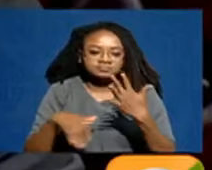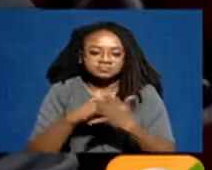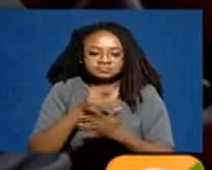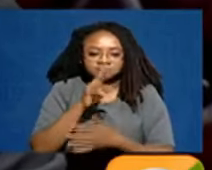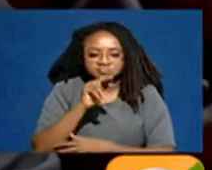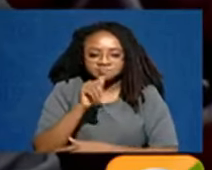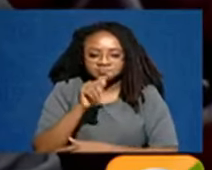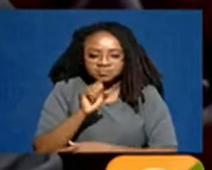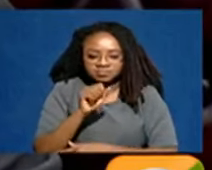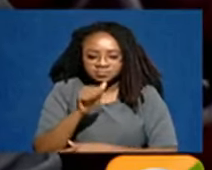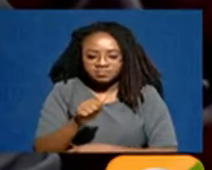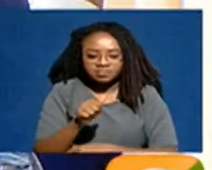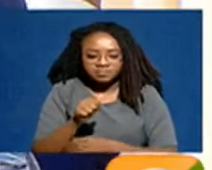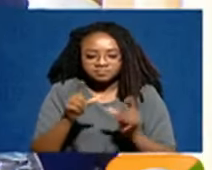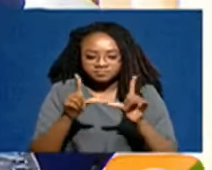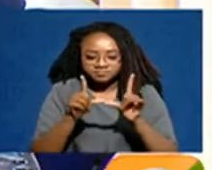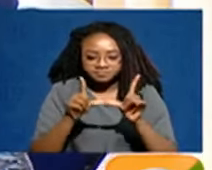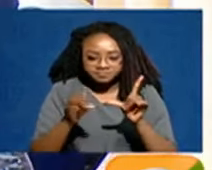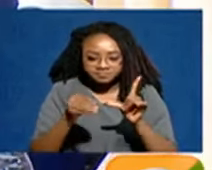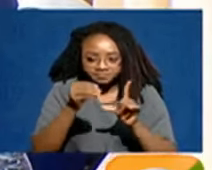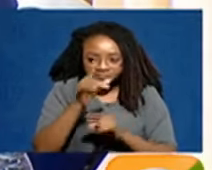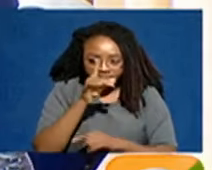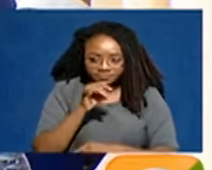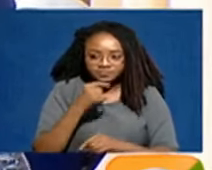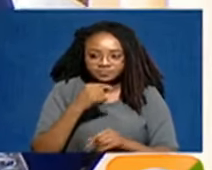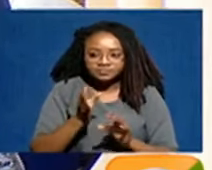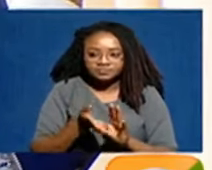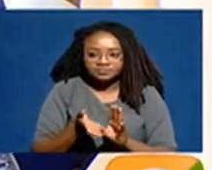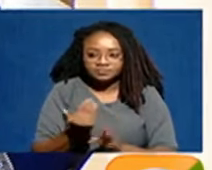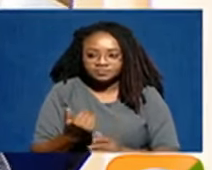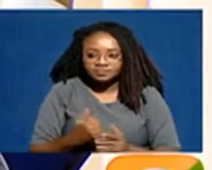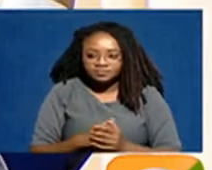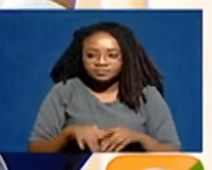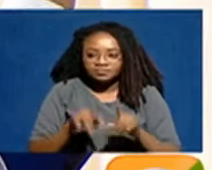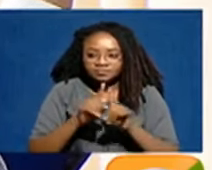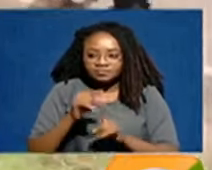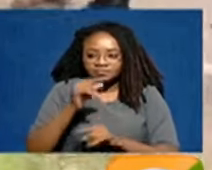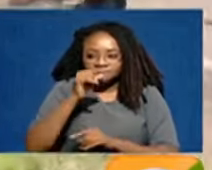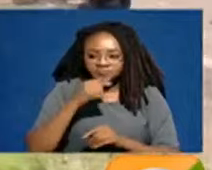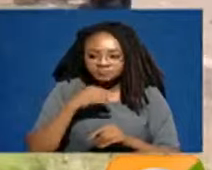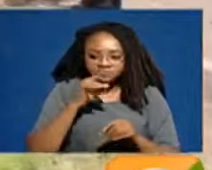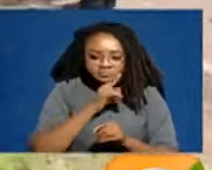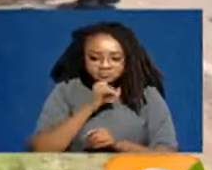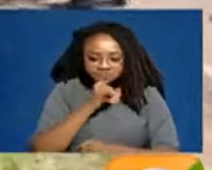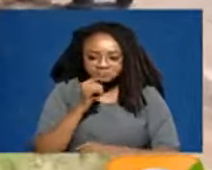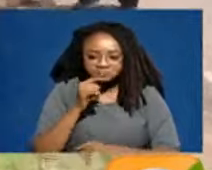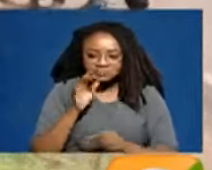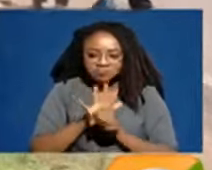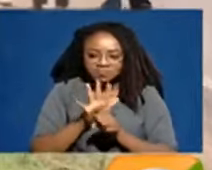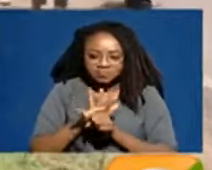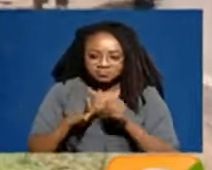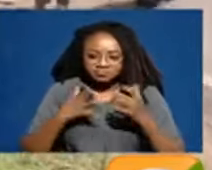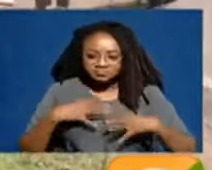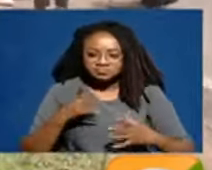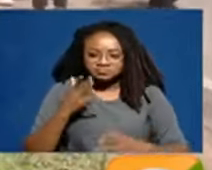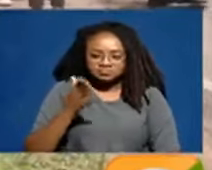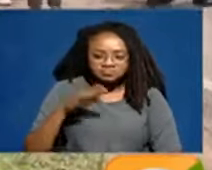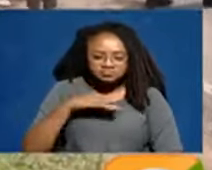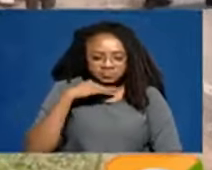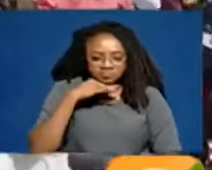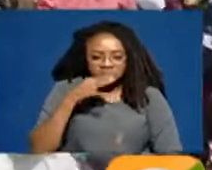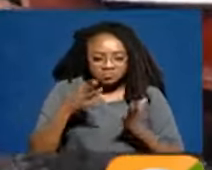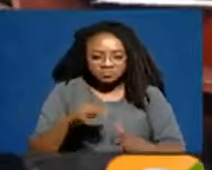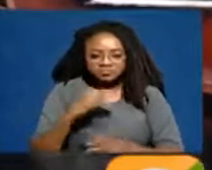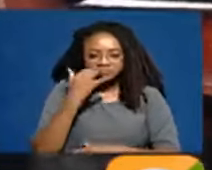NTSA-issued license will be invalidated. The government has come under intense public pressure over the deaths on the roads, Murkomen additionally announcing